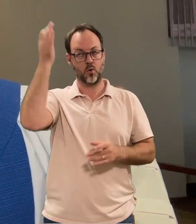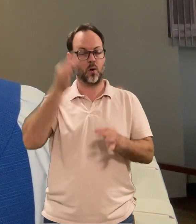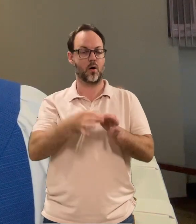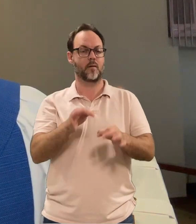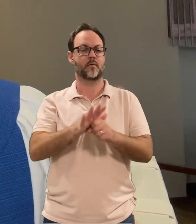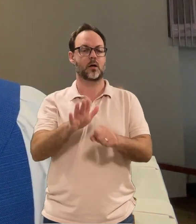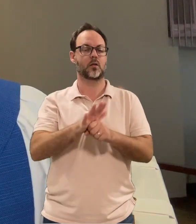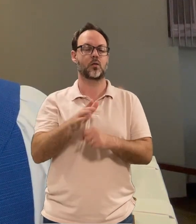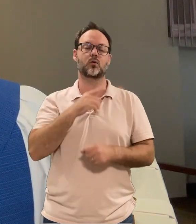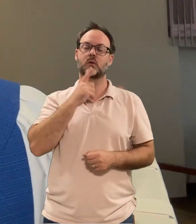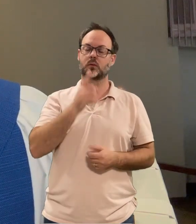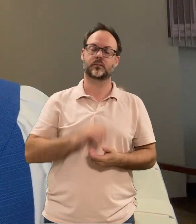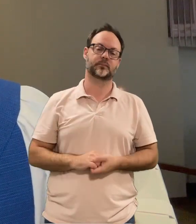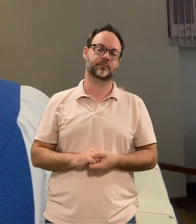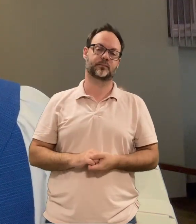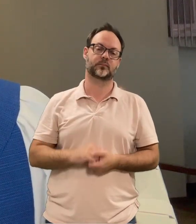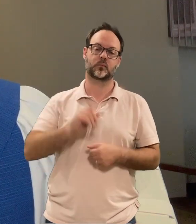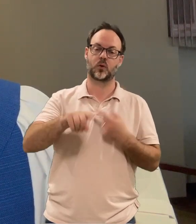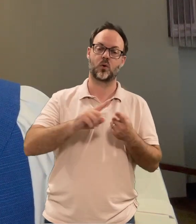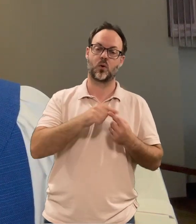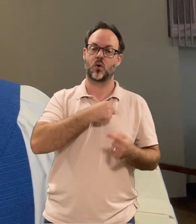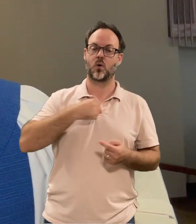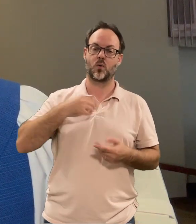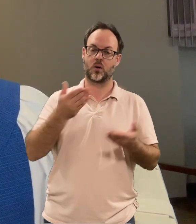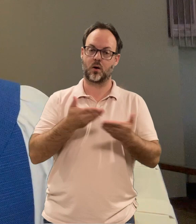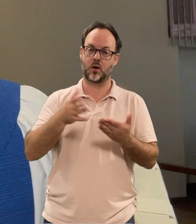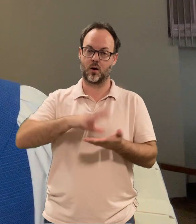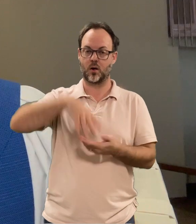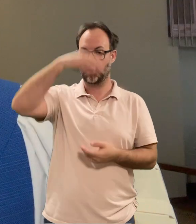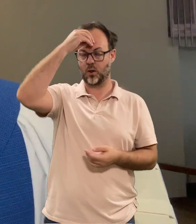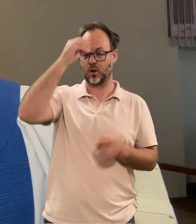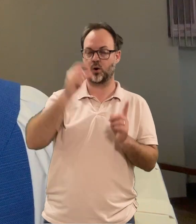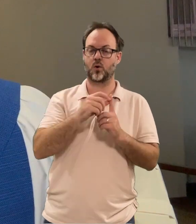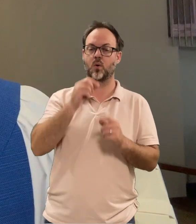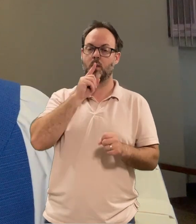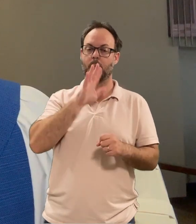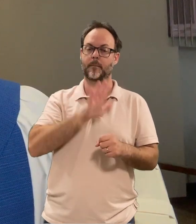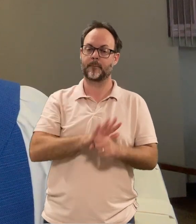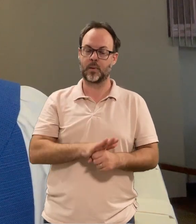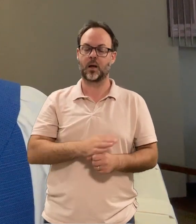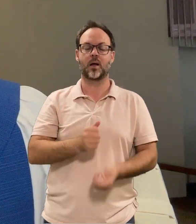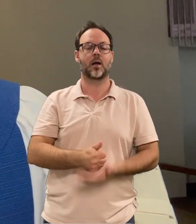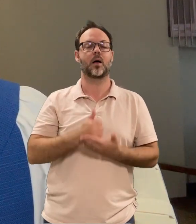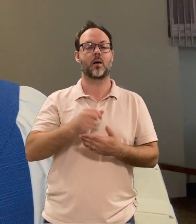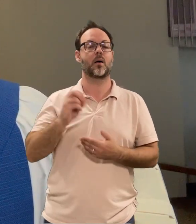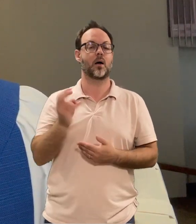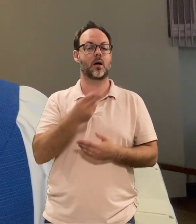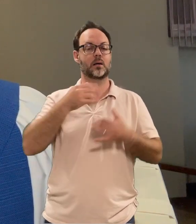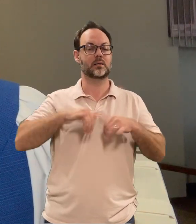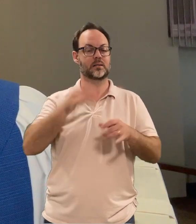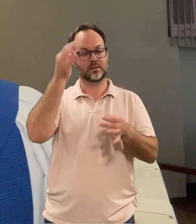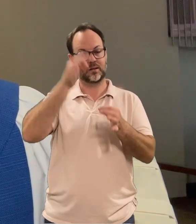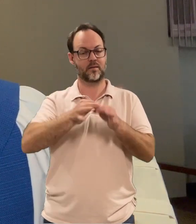knowing that you are faithful and true. As we hear and learn your word and promises,